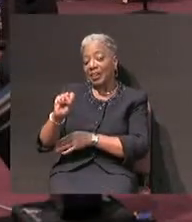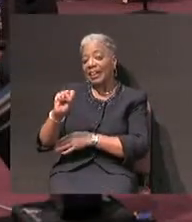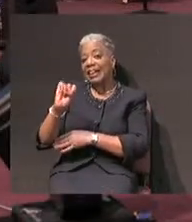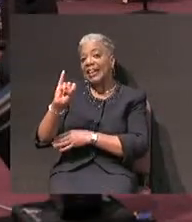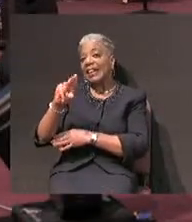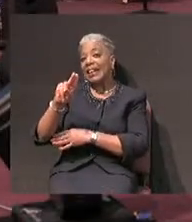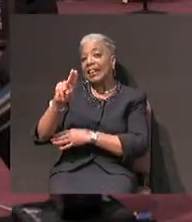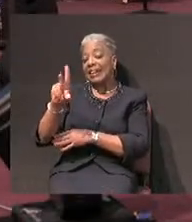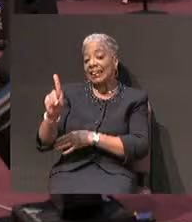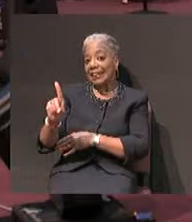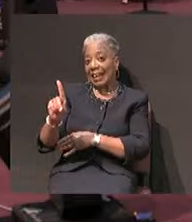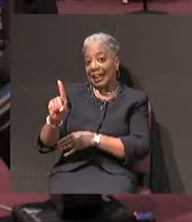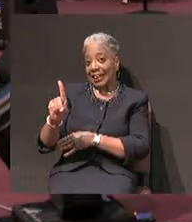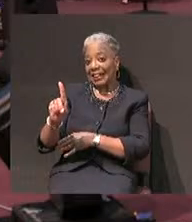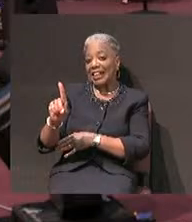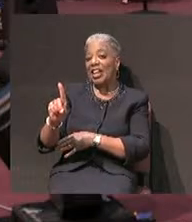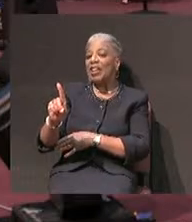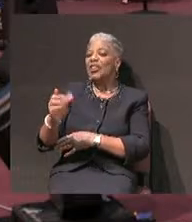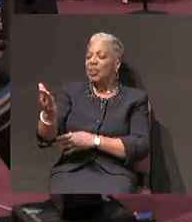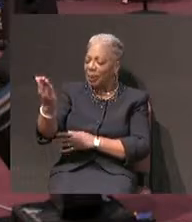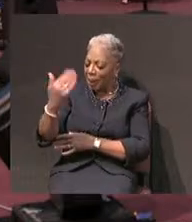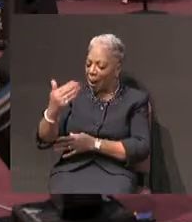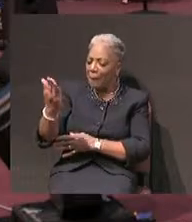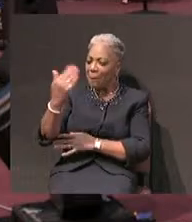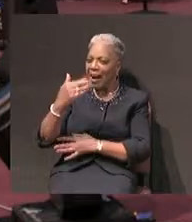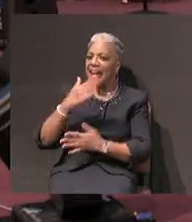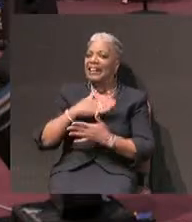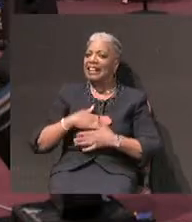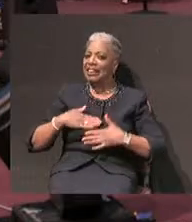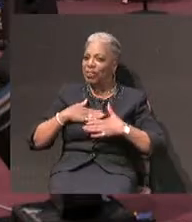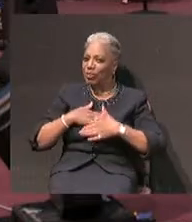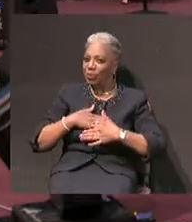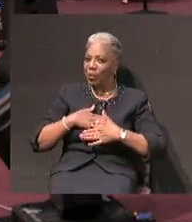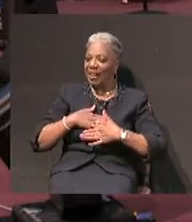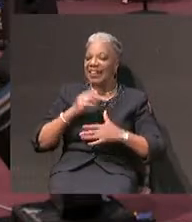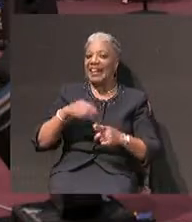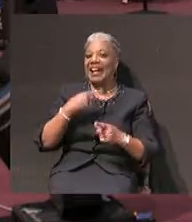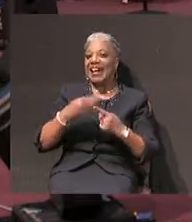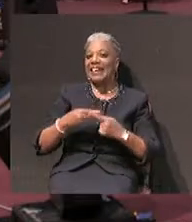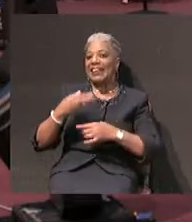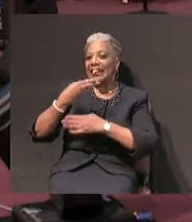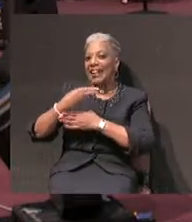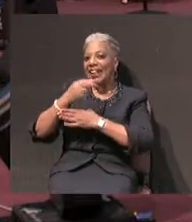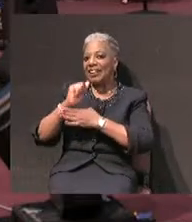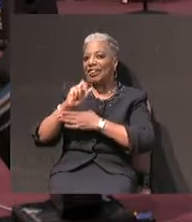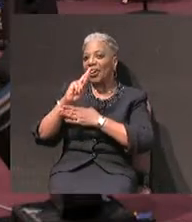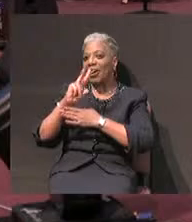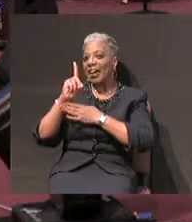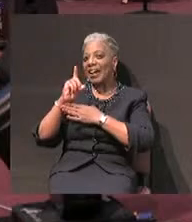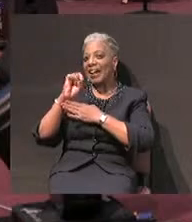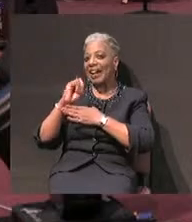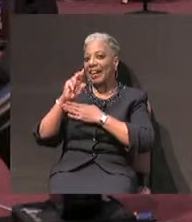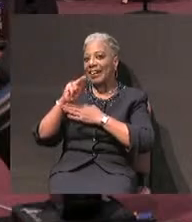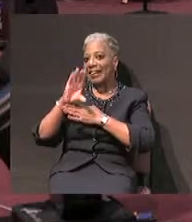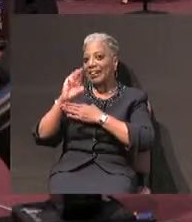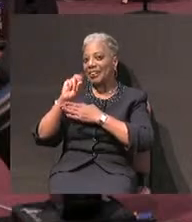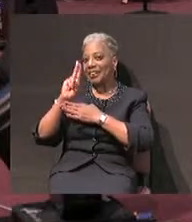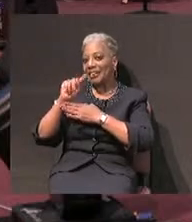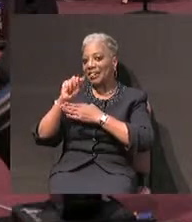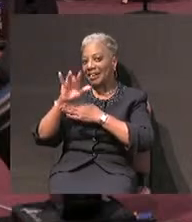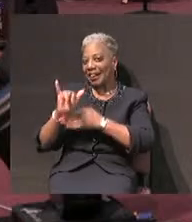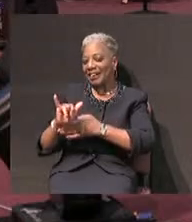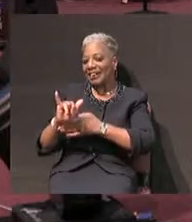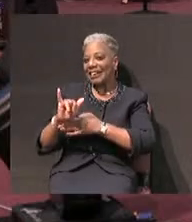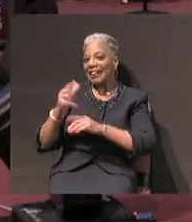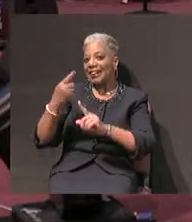any, man, come on, get this food, y'all. And then also in Hardin County on April the 14th, right after service, it will be a dinner for